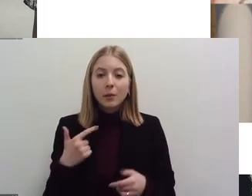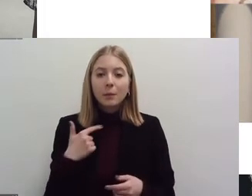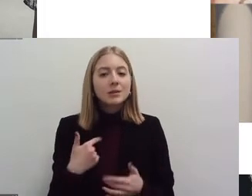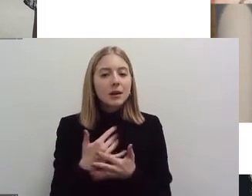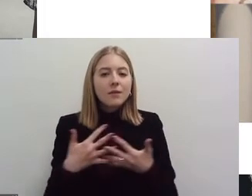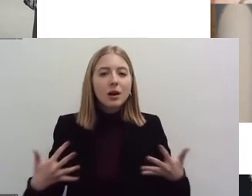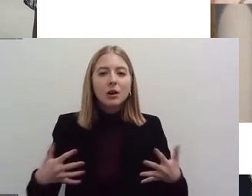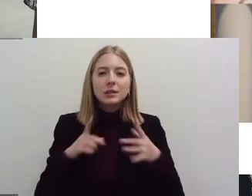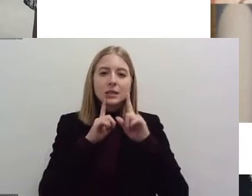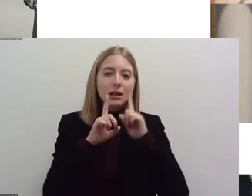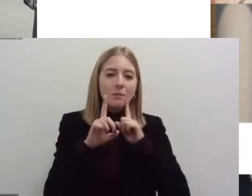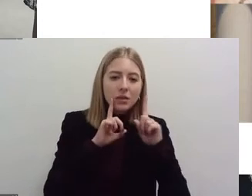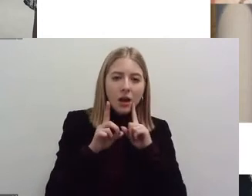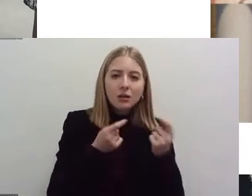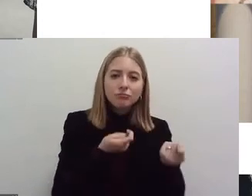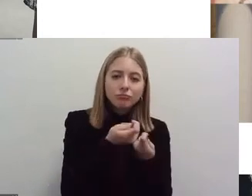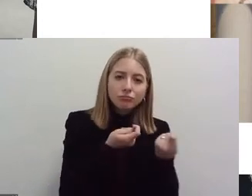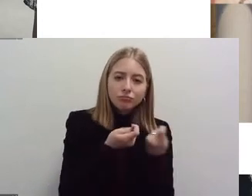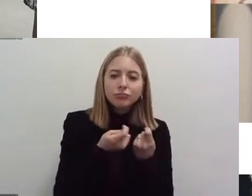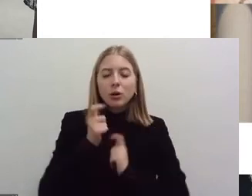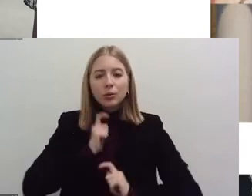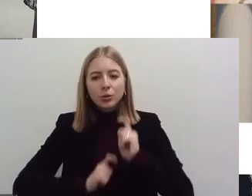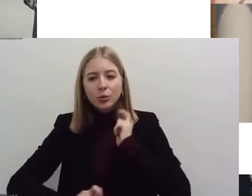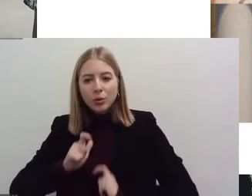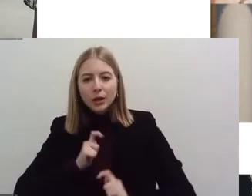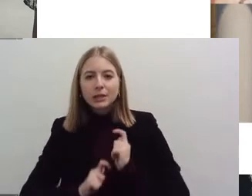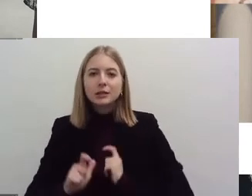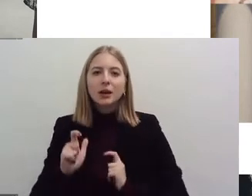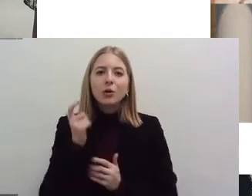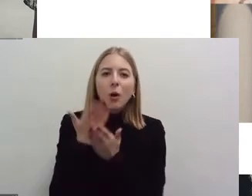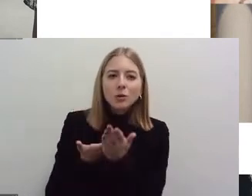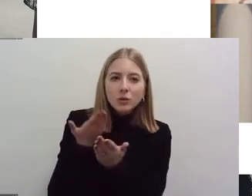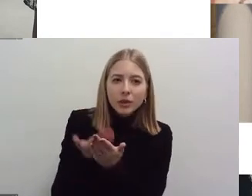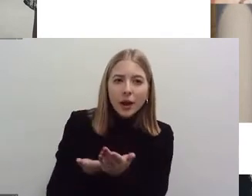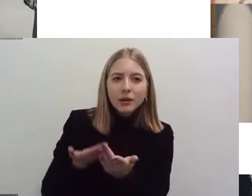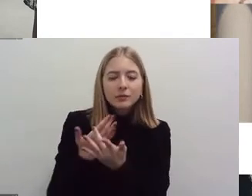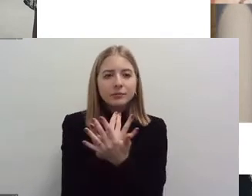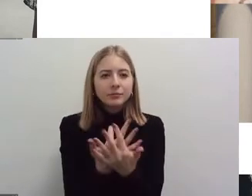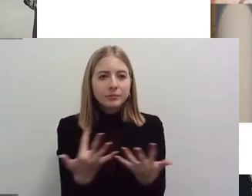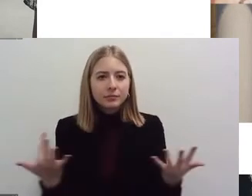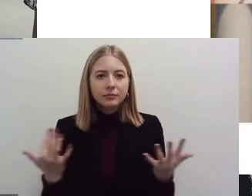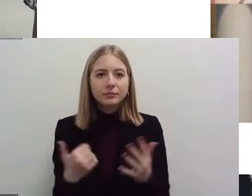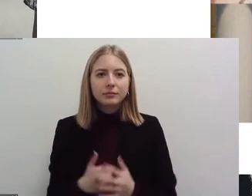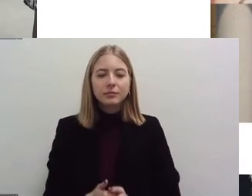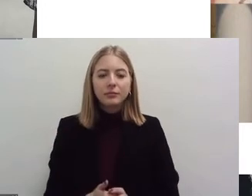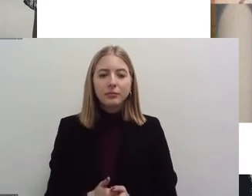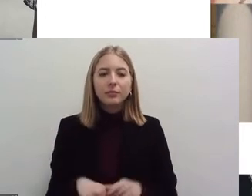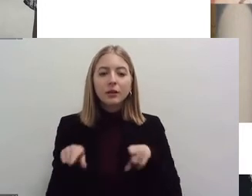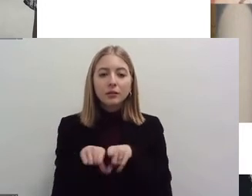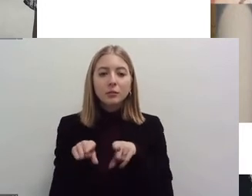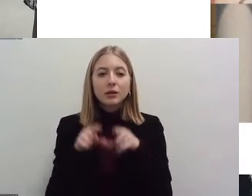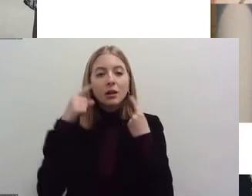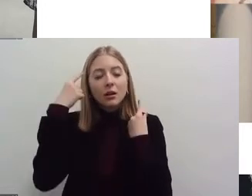give advice and suggestions in reports and studies at conferences and in other collaborative projects. We're